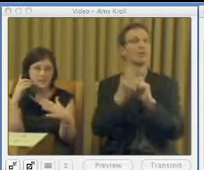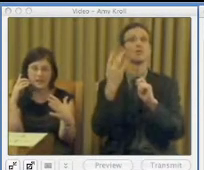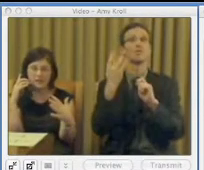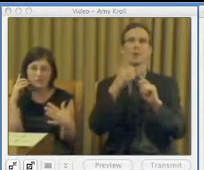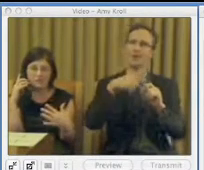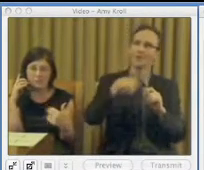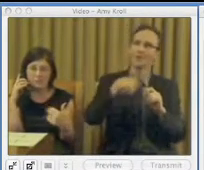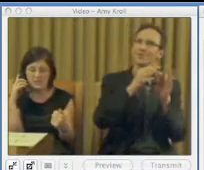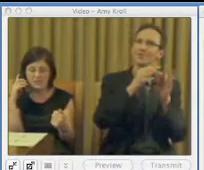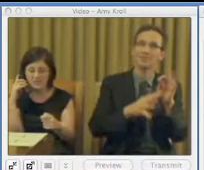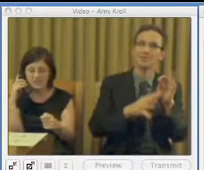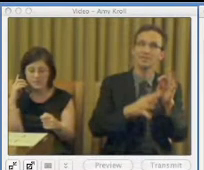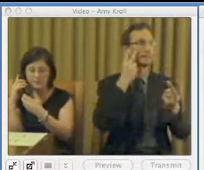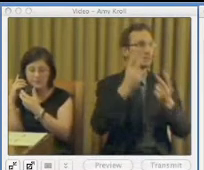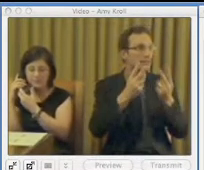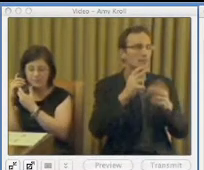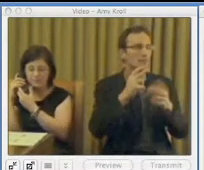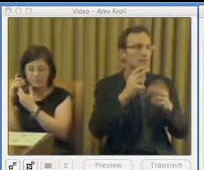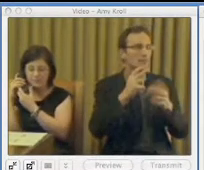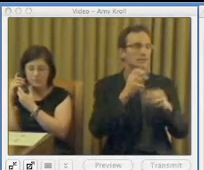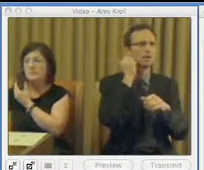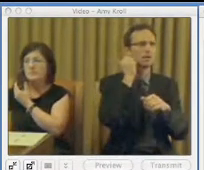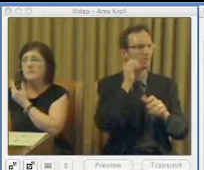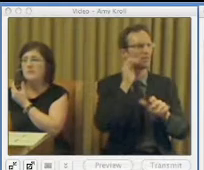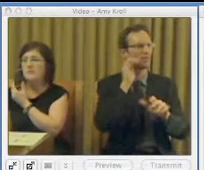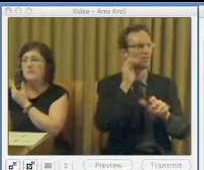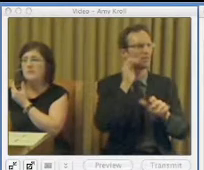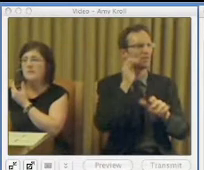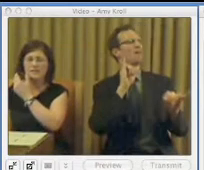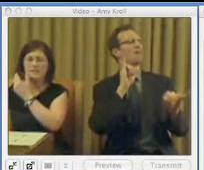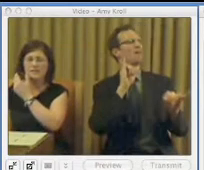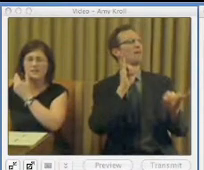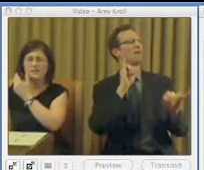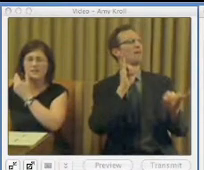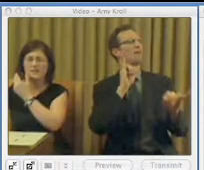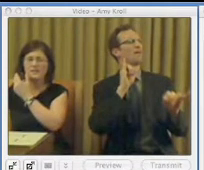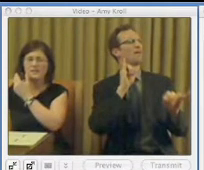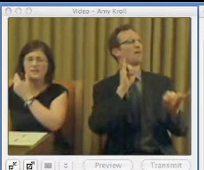to explain what they see in their everyday practice.